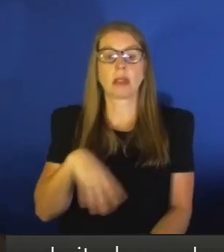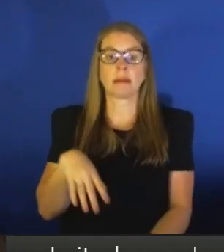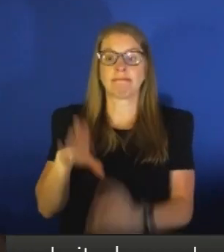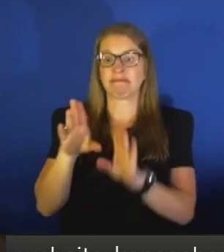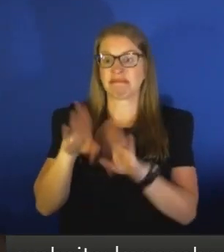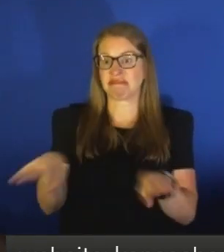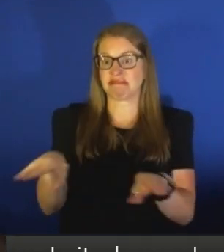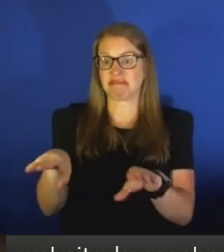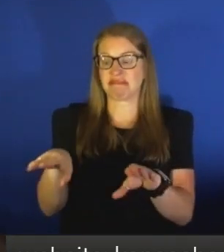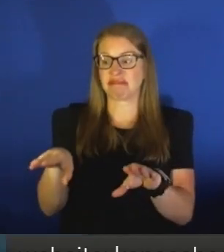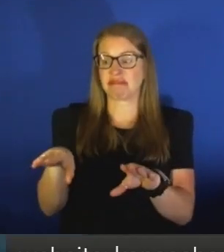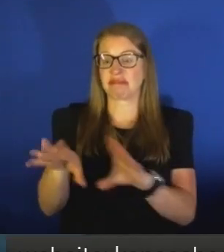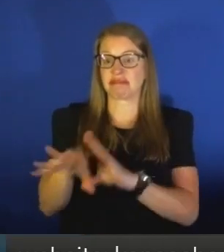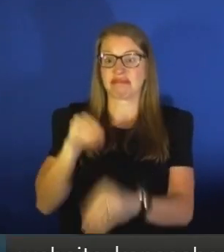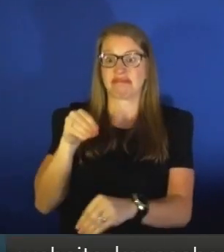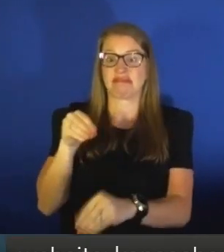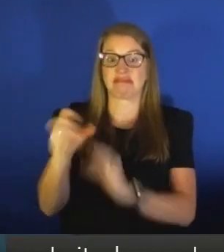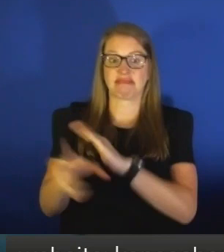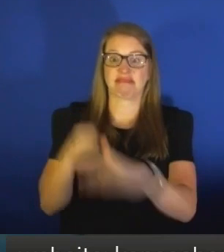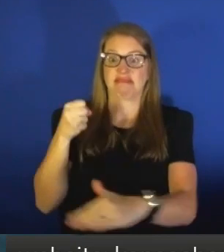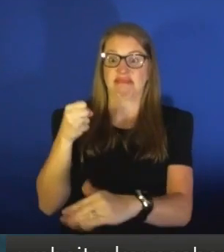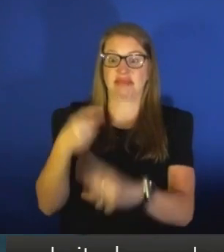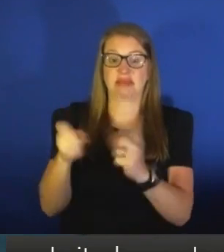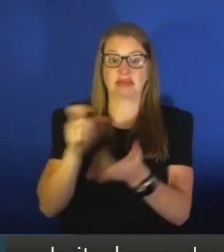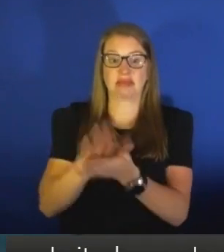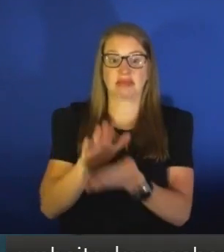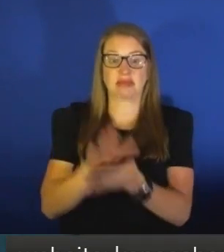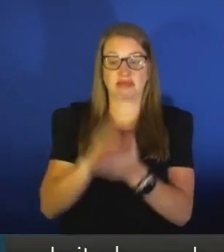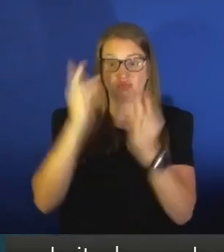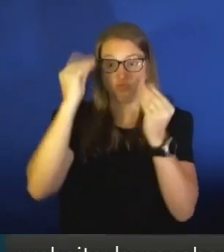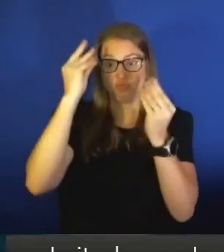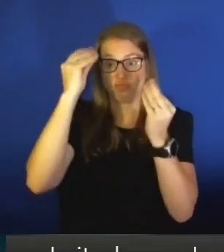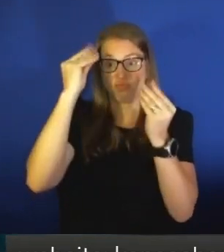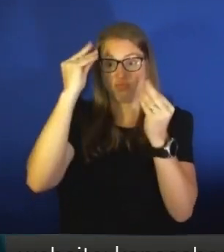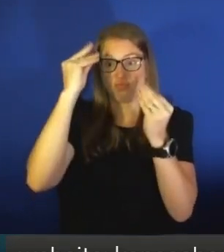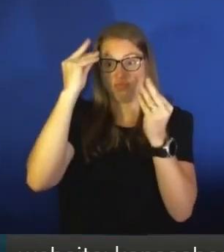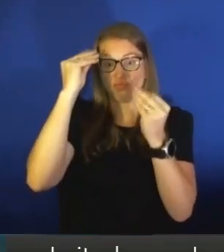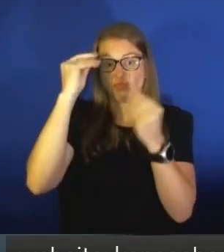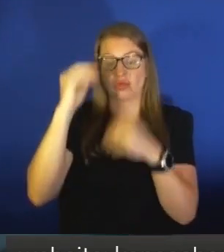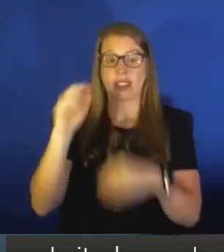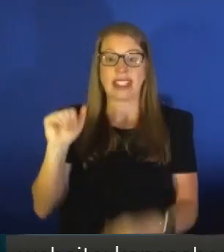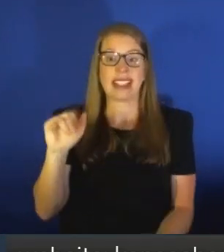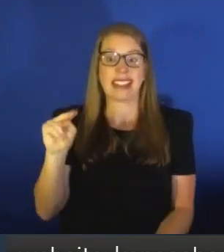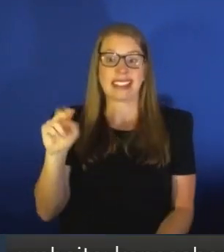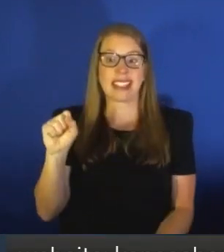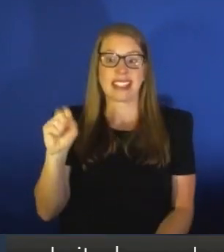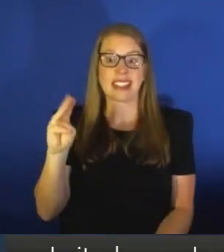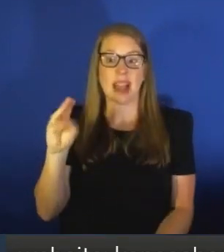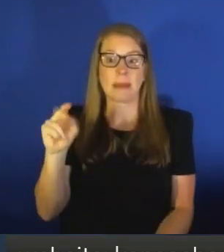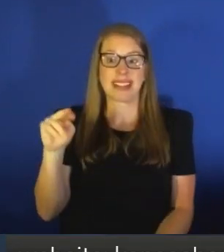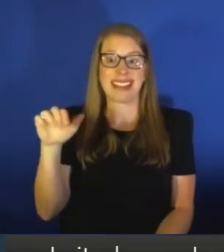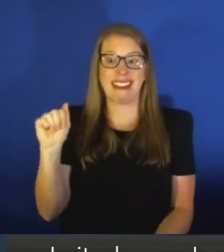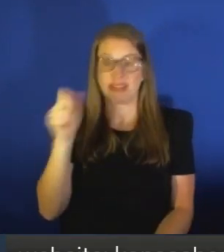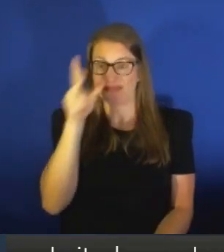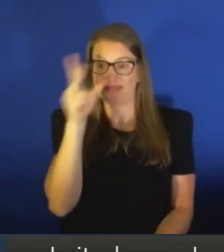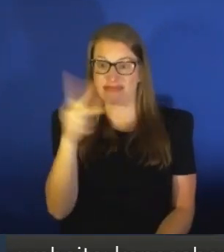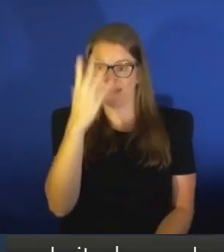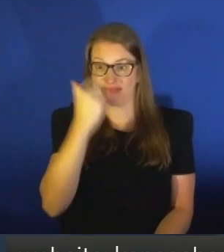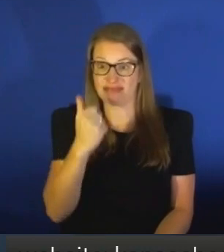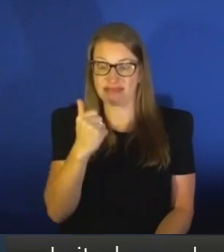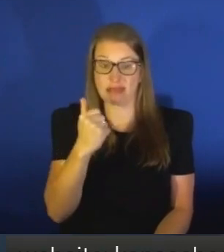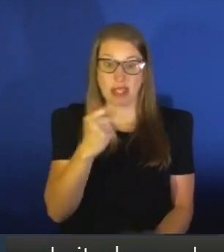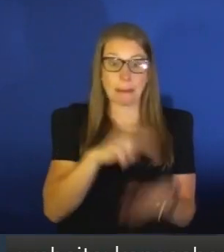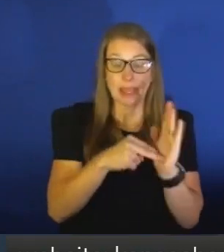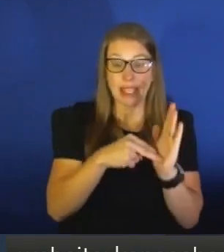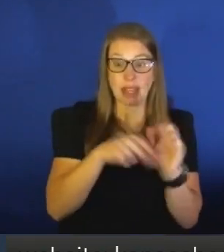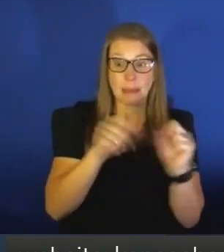So with all those by far away is this insomnia and poor sleep, inability to both fall asleep and stay asleep is the most